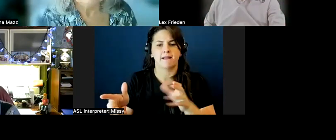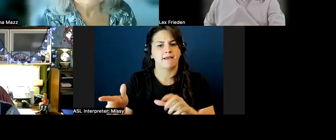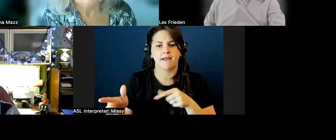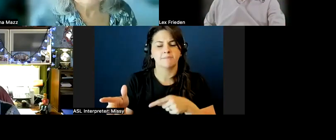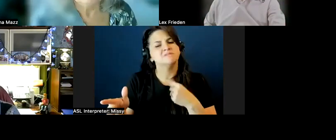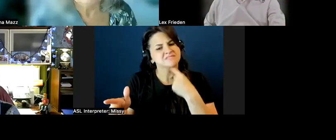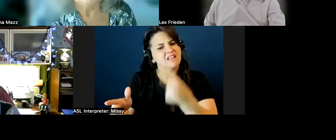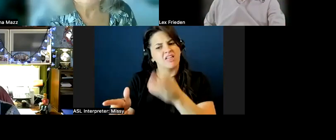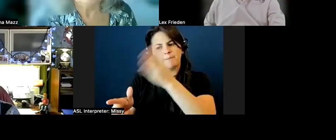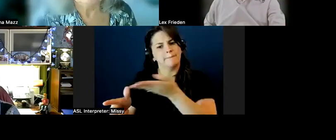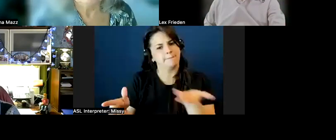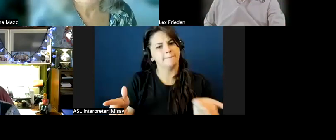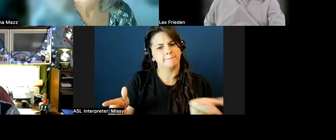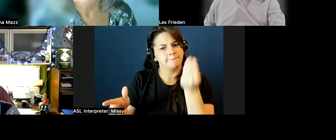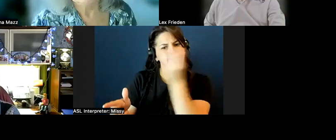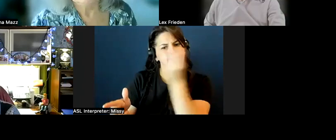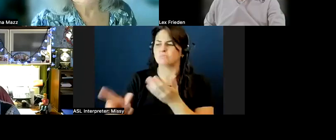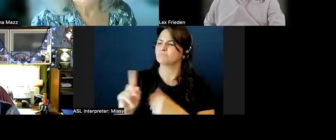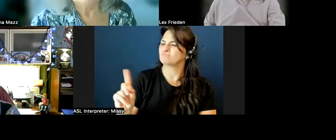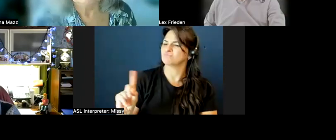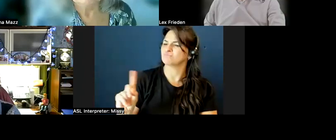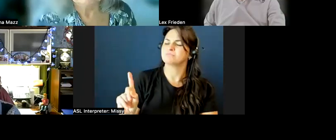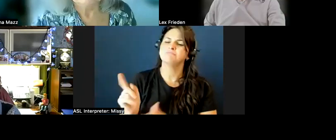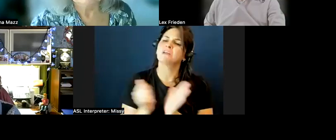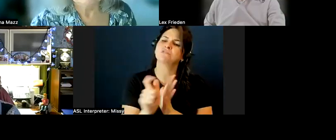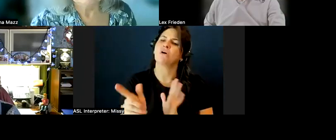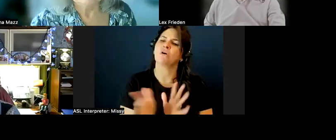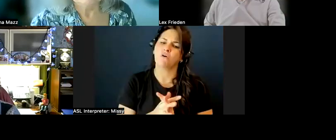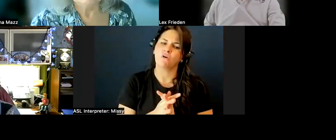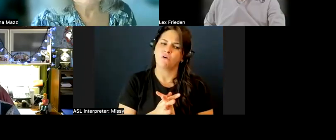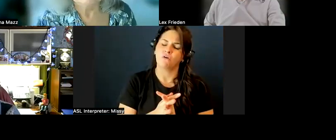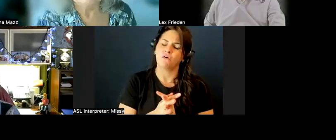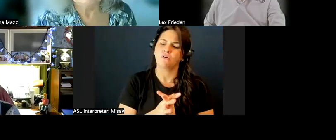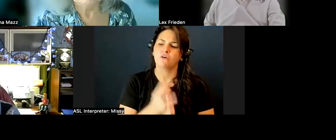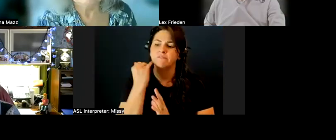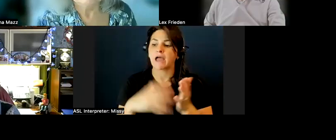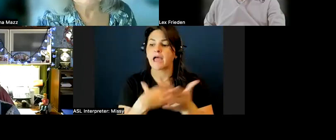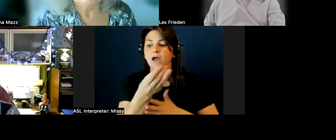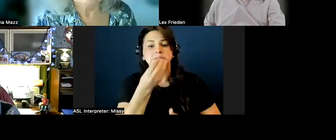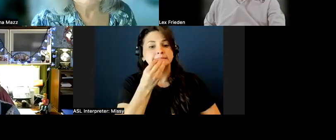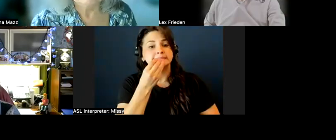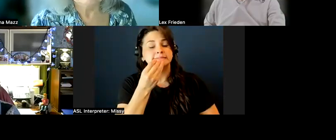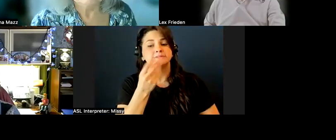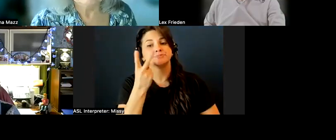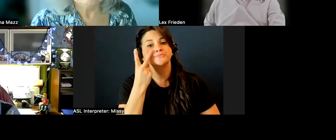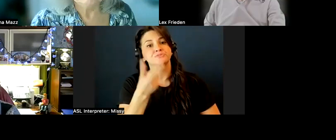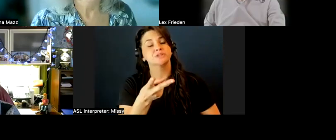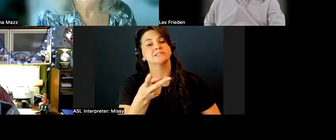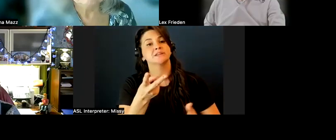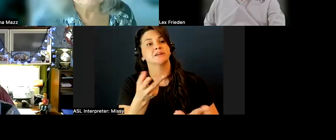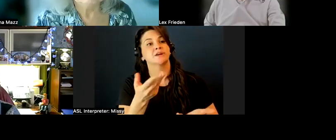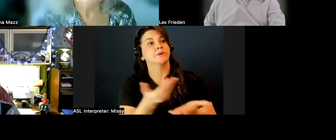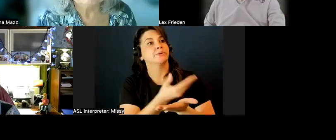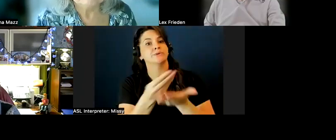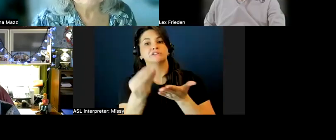say something. You know, that's all you have to do. If you go out to eat and you see a new shopping